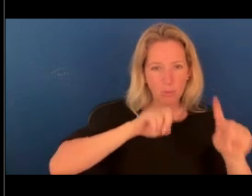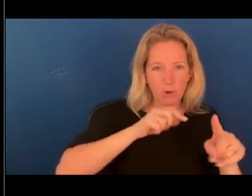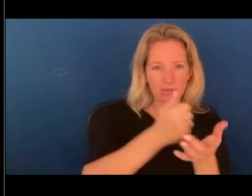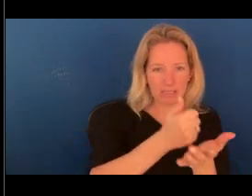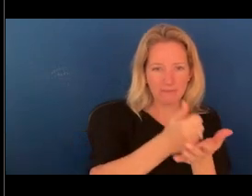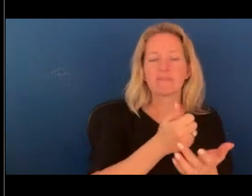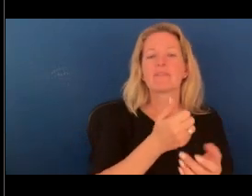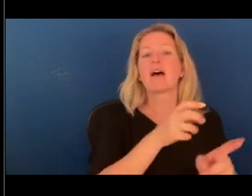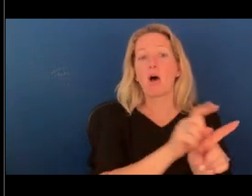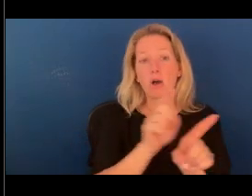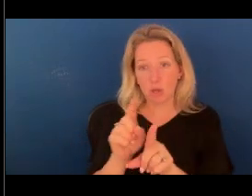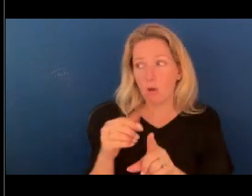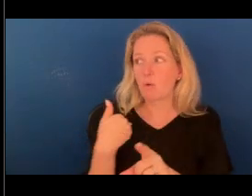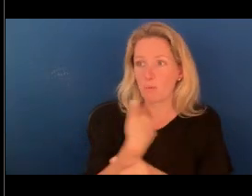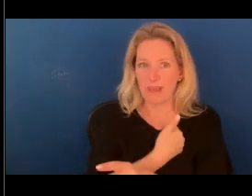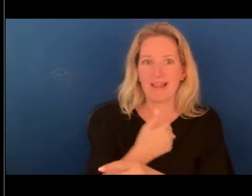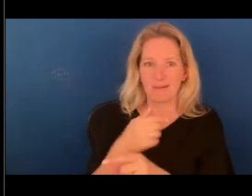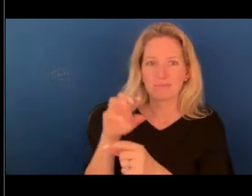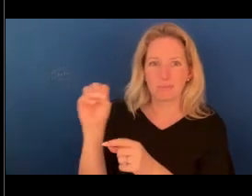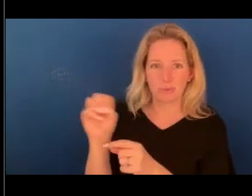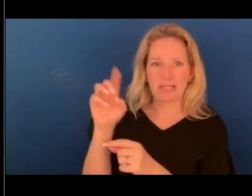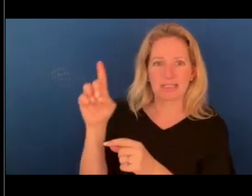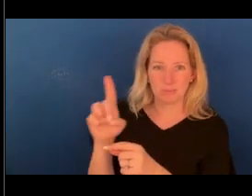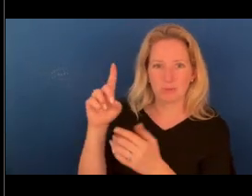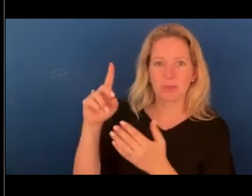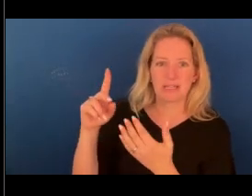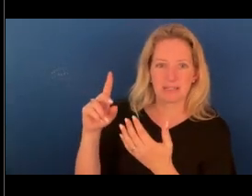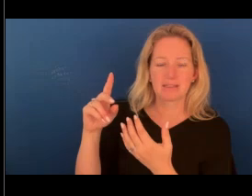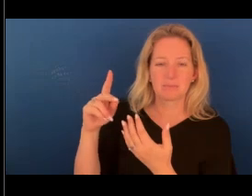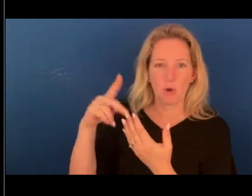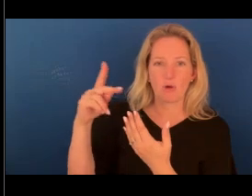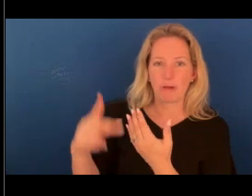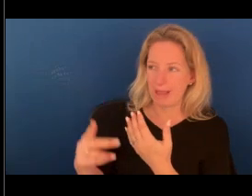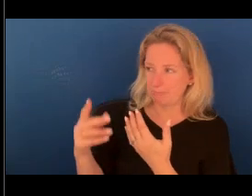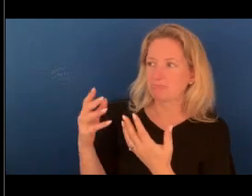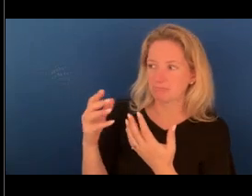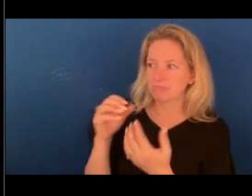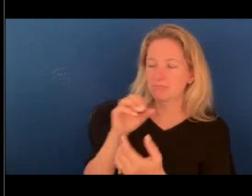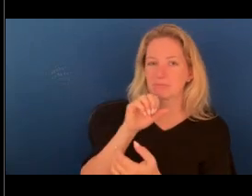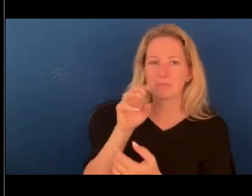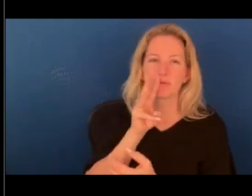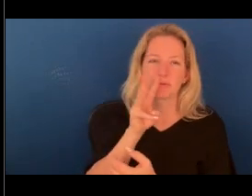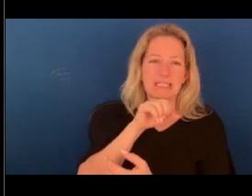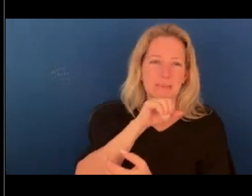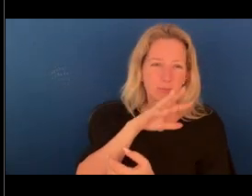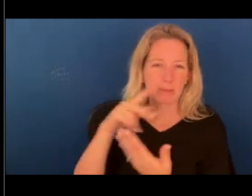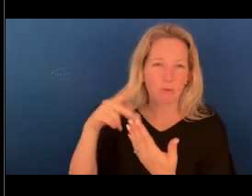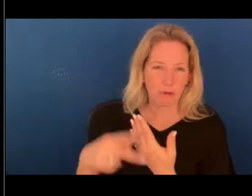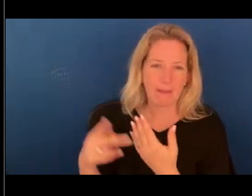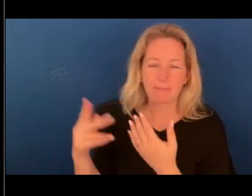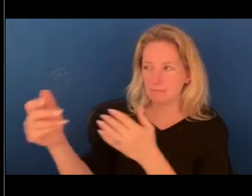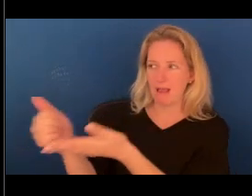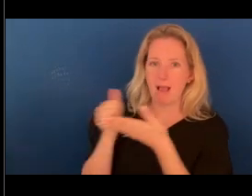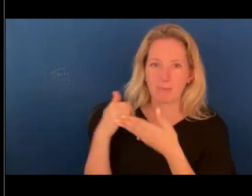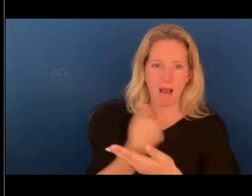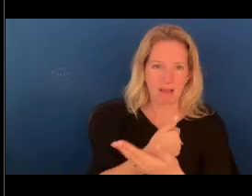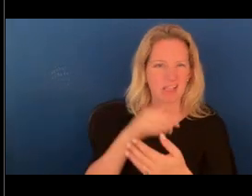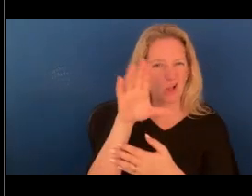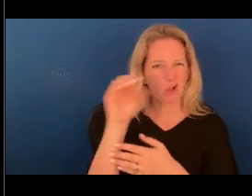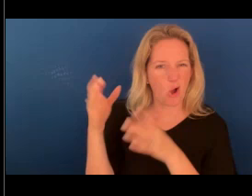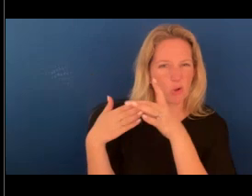Marine Debris Program. We're really co-leads on the report, and we were doing this on behalf of the IMDCC. So the report was released